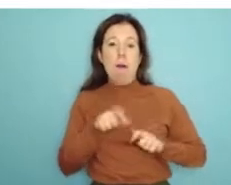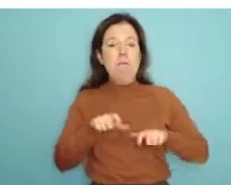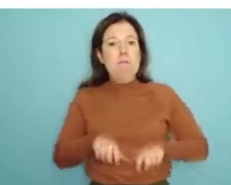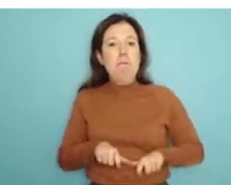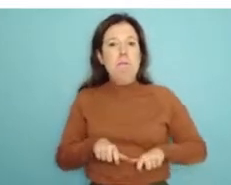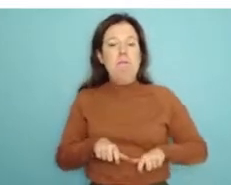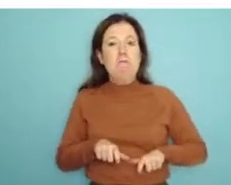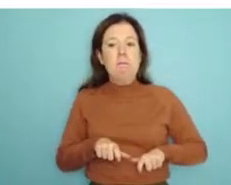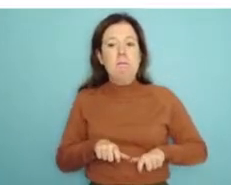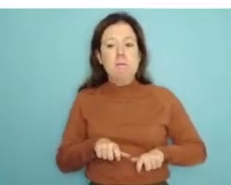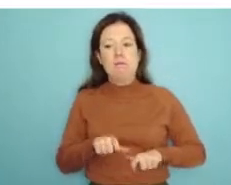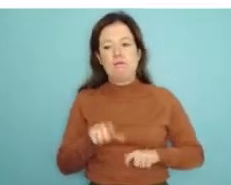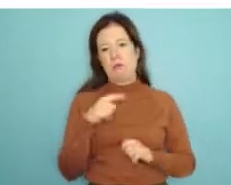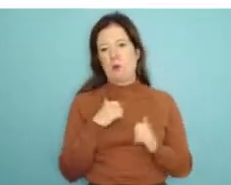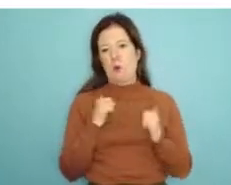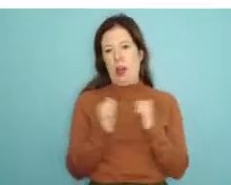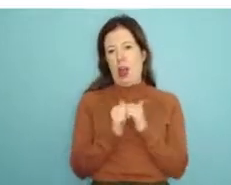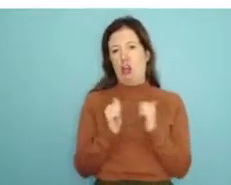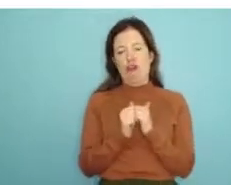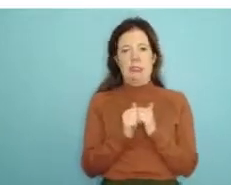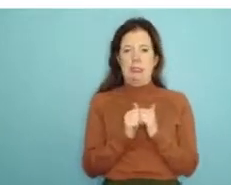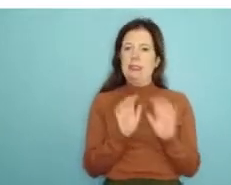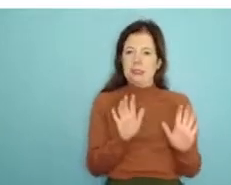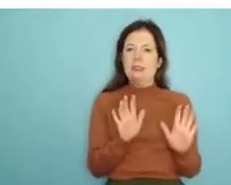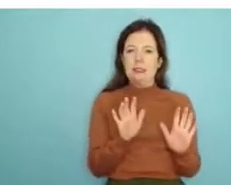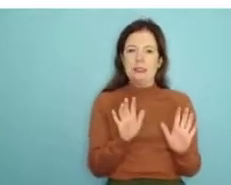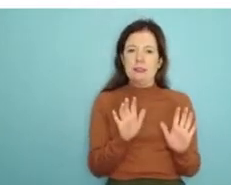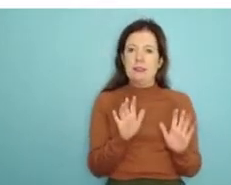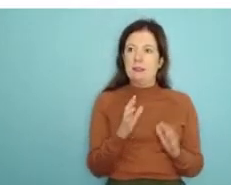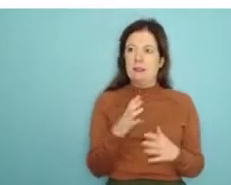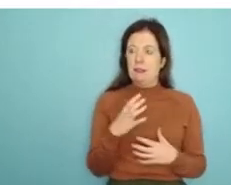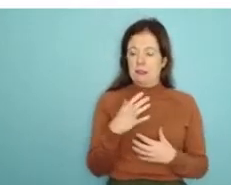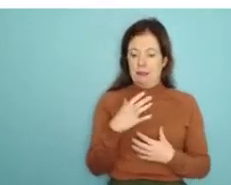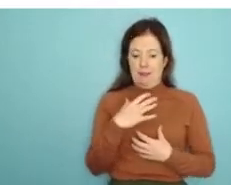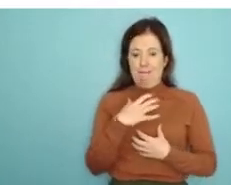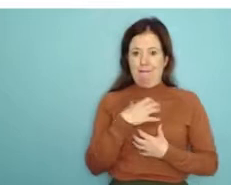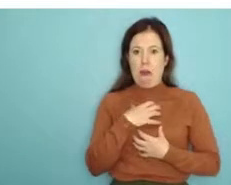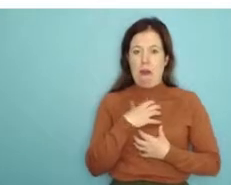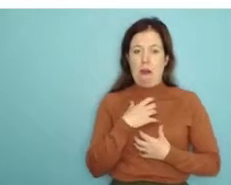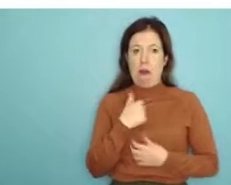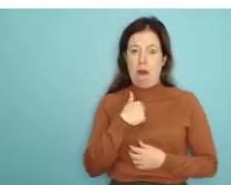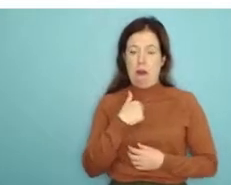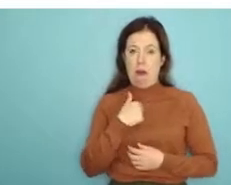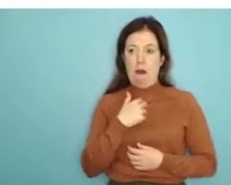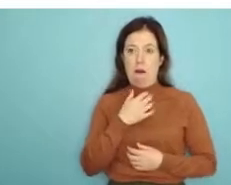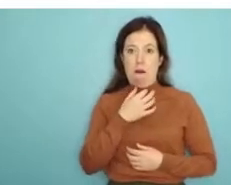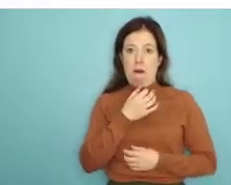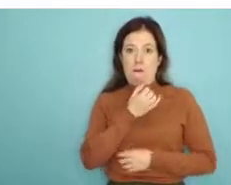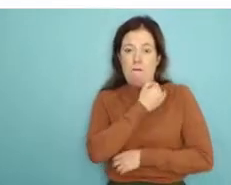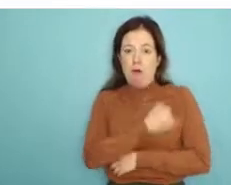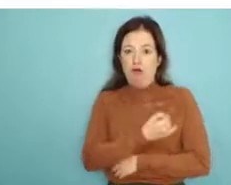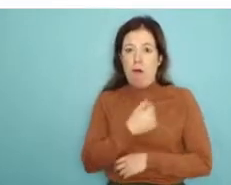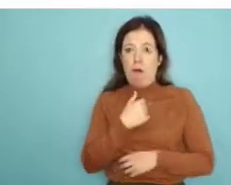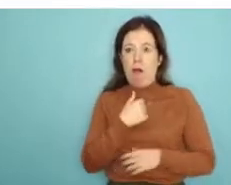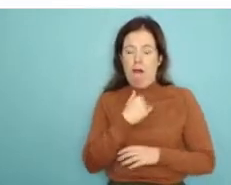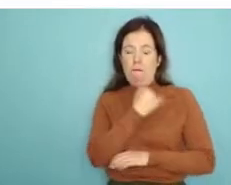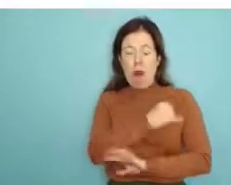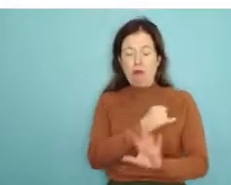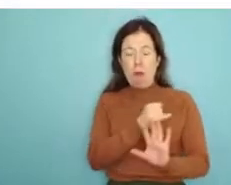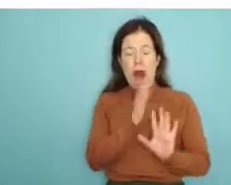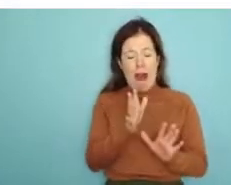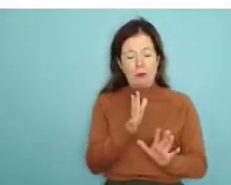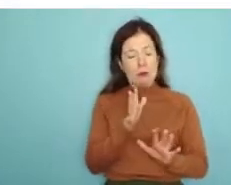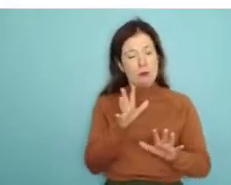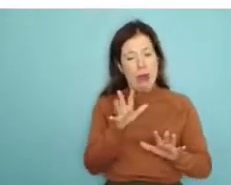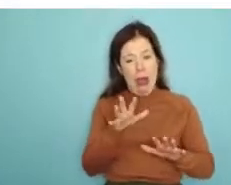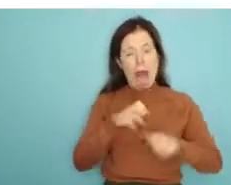I completely agree Thank with you. that. I think there's a fear of being vulnerable, but actually I'm learning to step into the vulnerability rather than rushing away